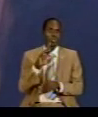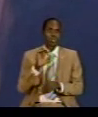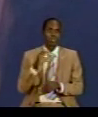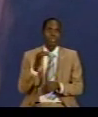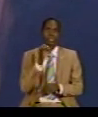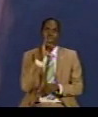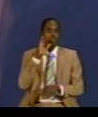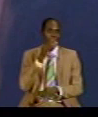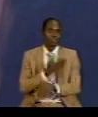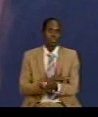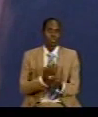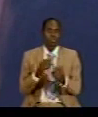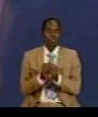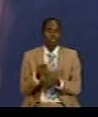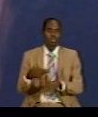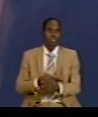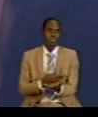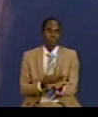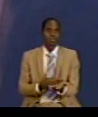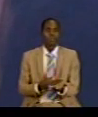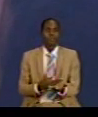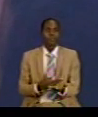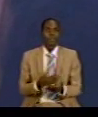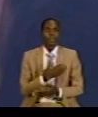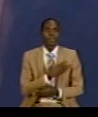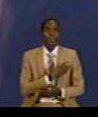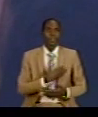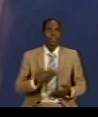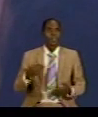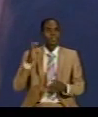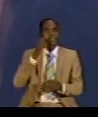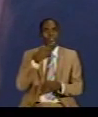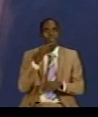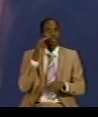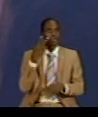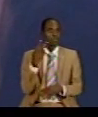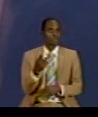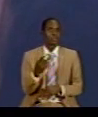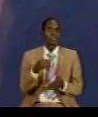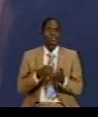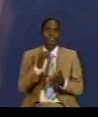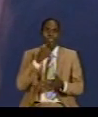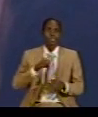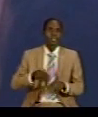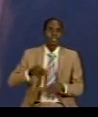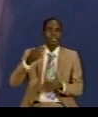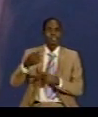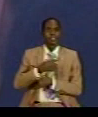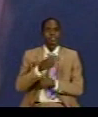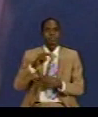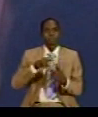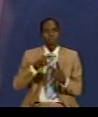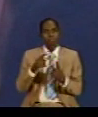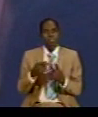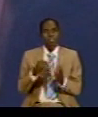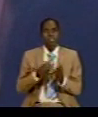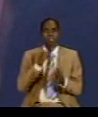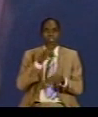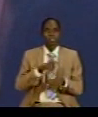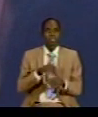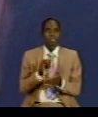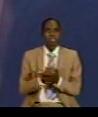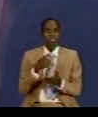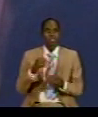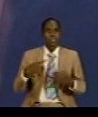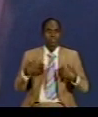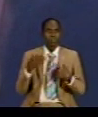Lo, it is yet high day, neither is it time that the cattle should be gathered together. Water ye the sheep, and go